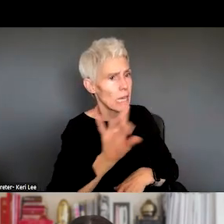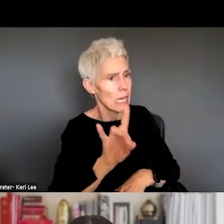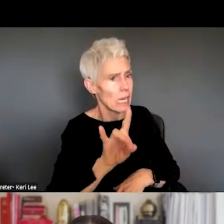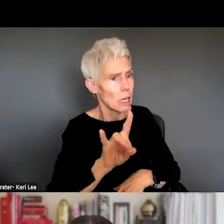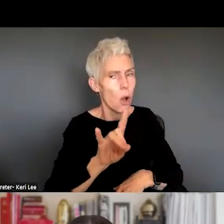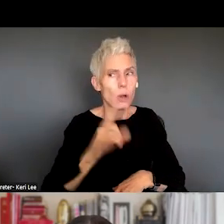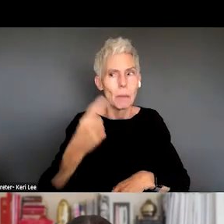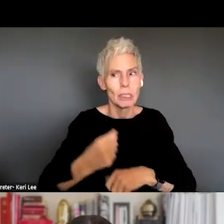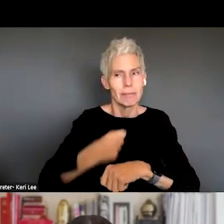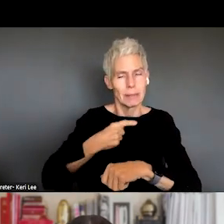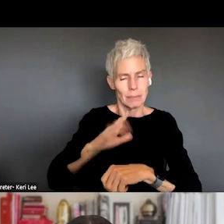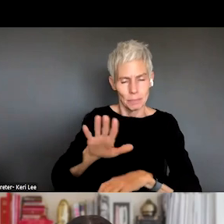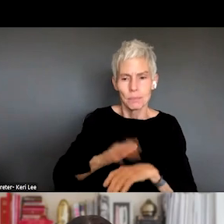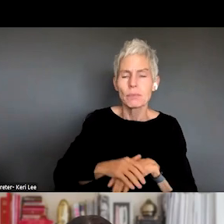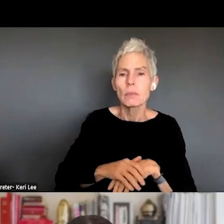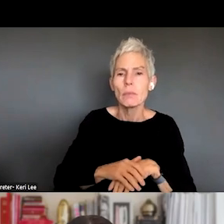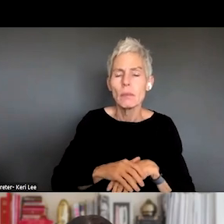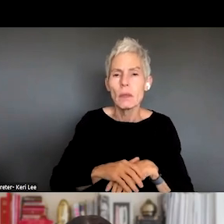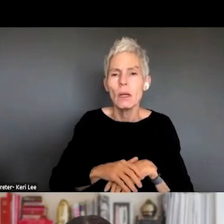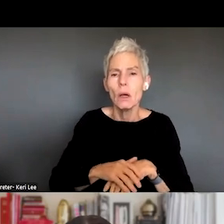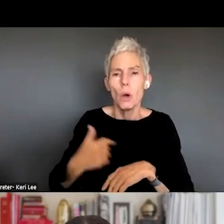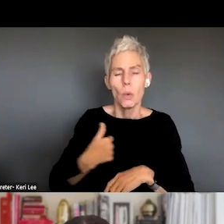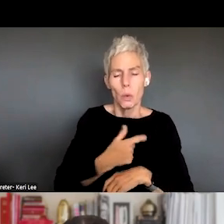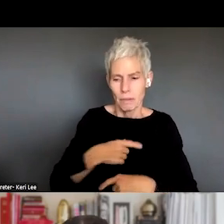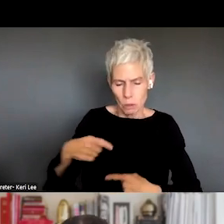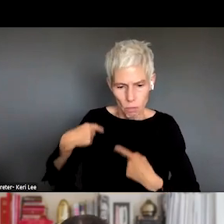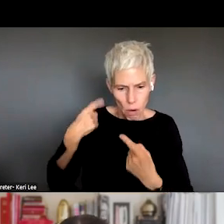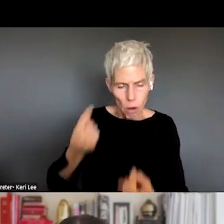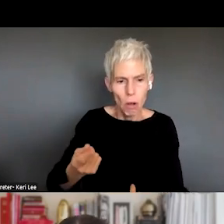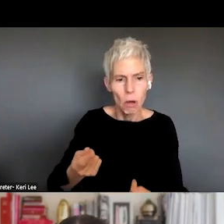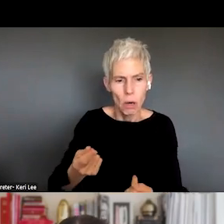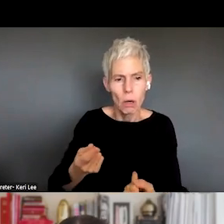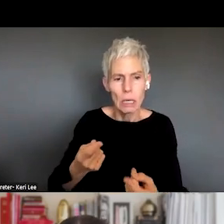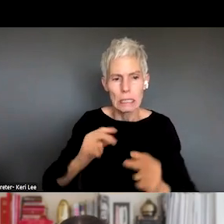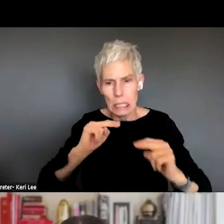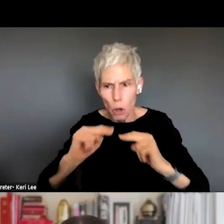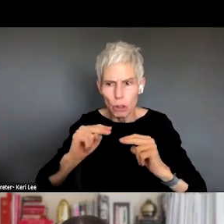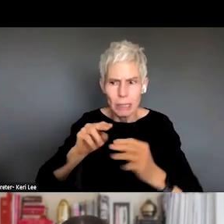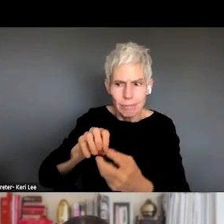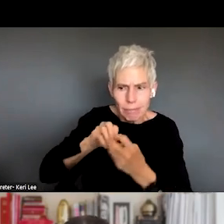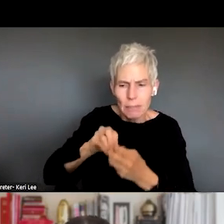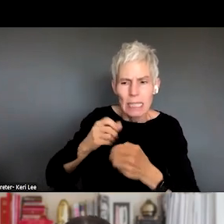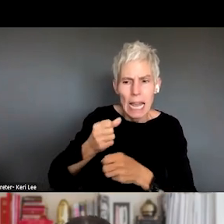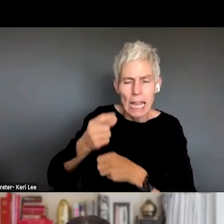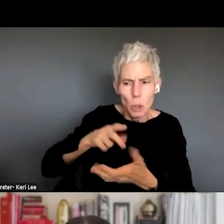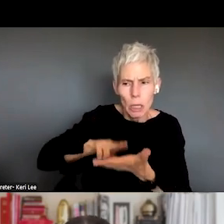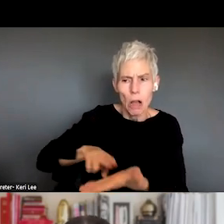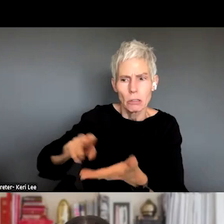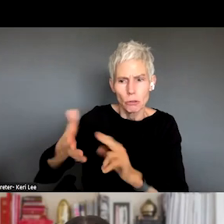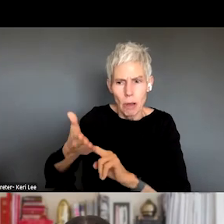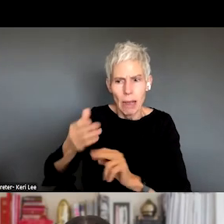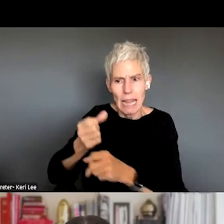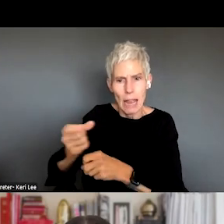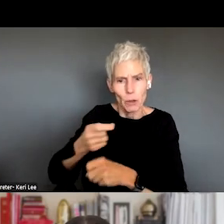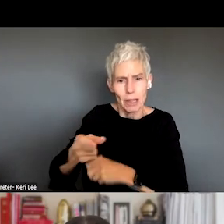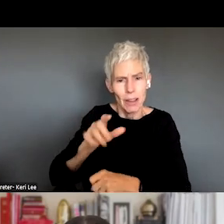mute. But so, we've been negotiating an annual contract every year, which,